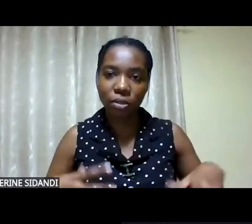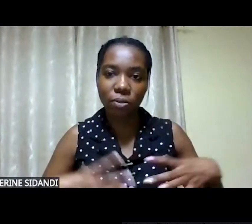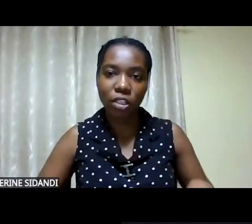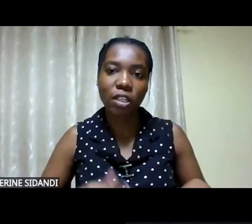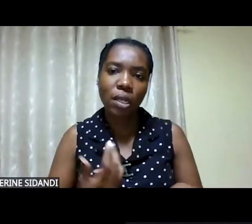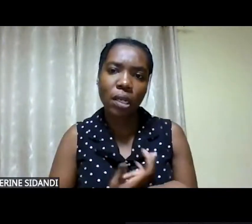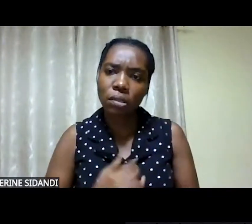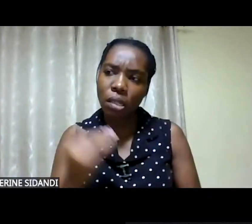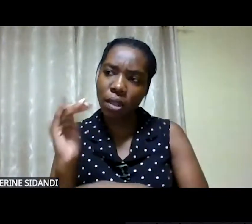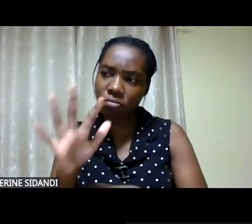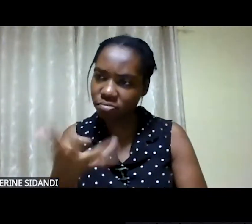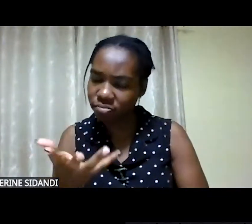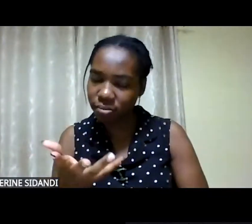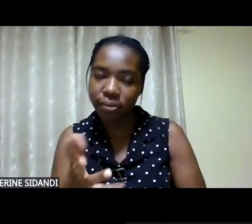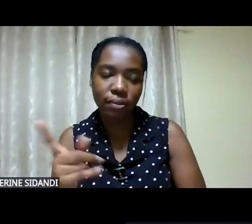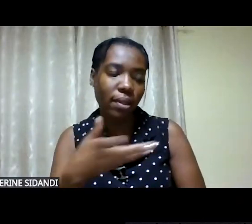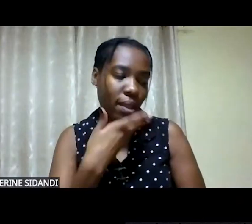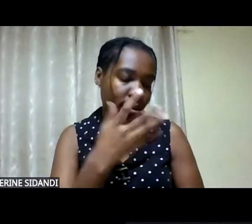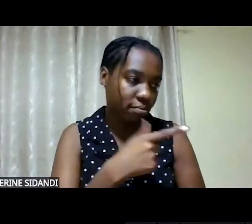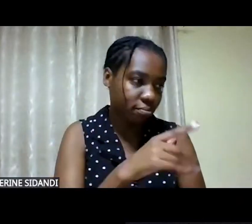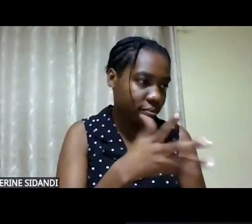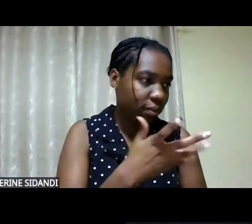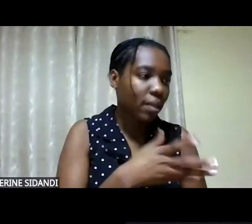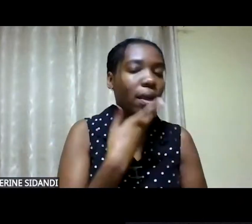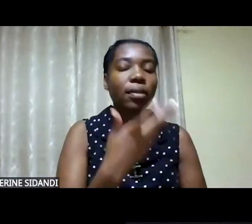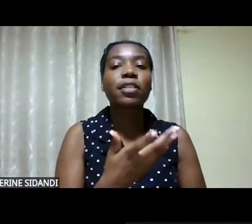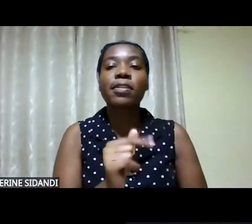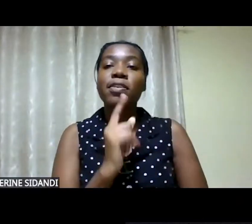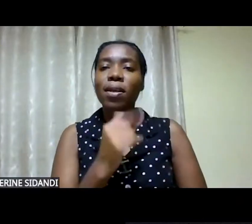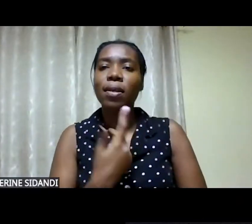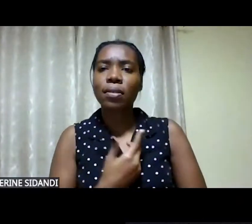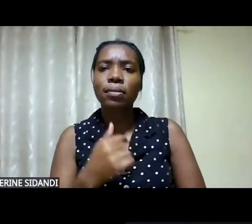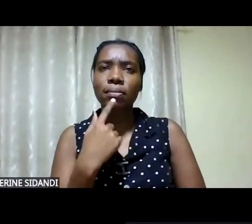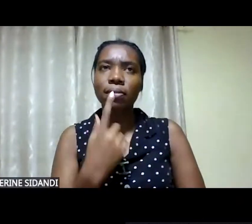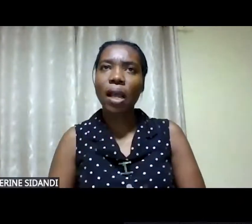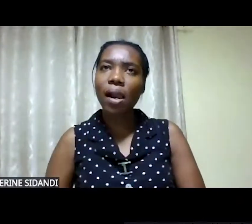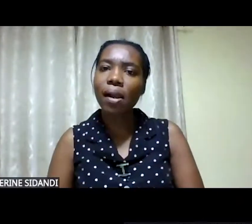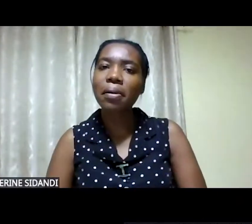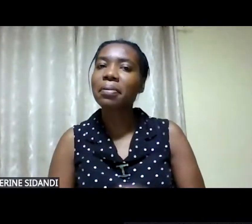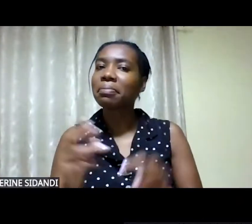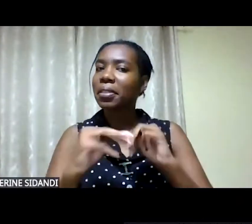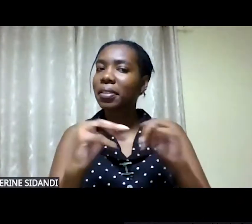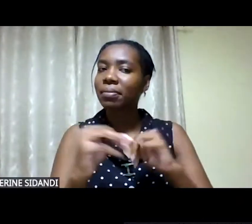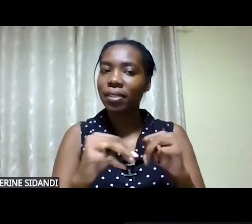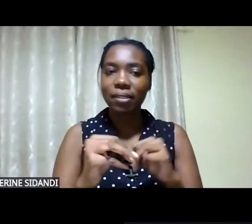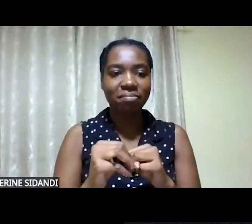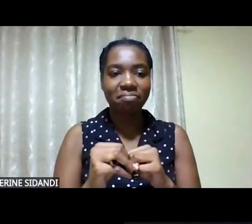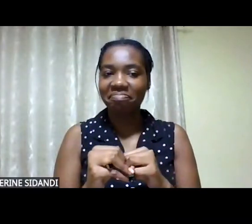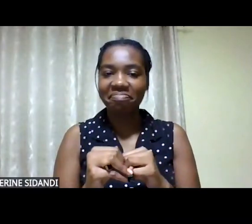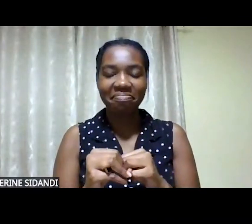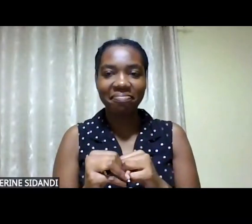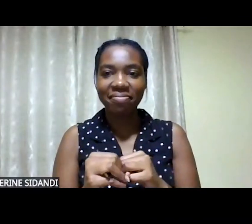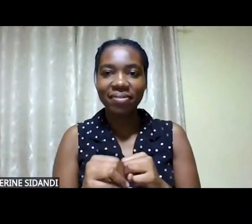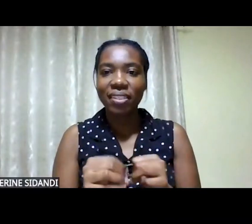we get to hear this a lot from the team, where they say, hey, the management is just, it's they're